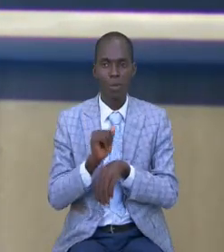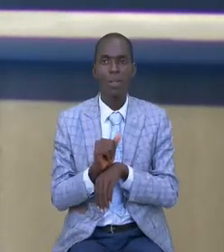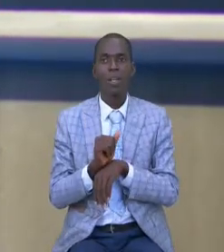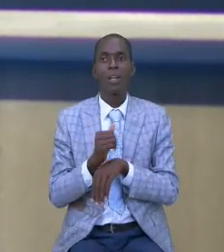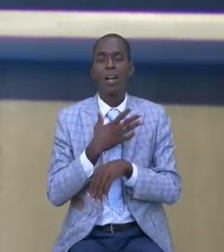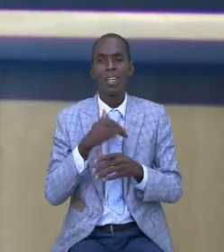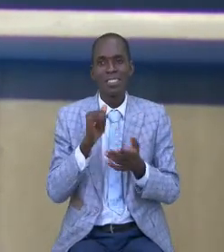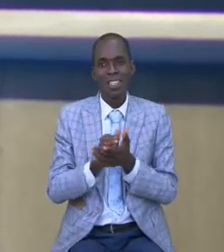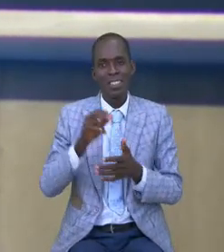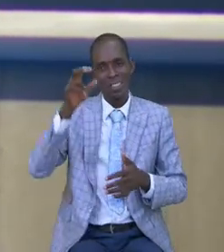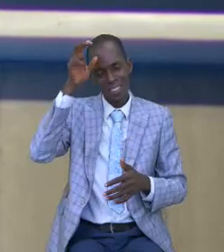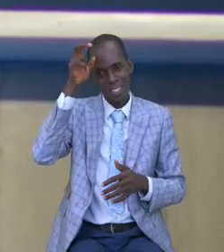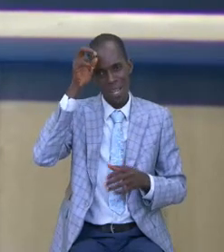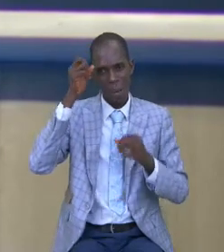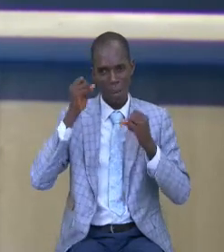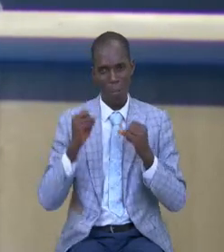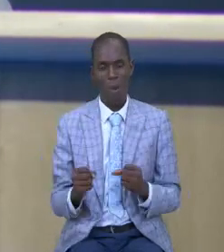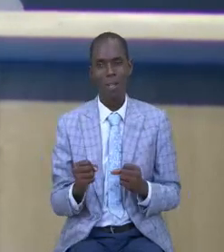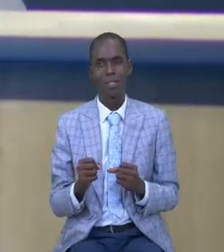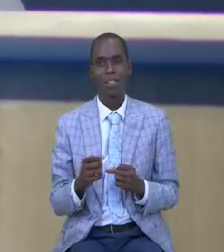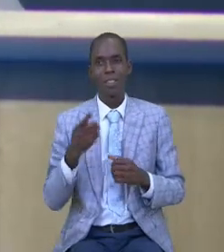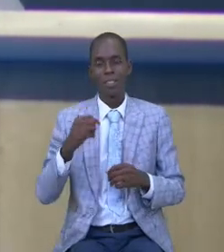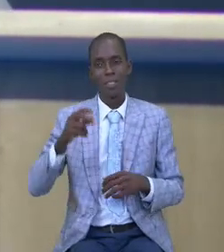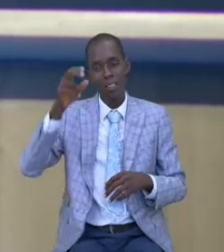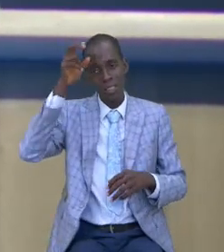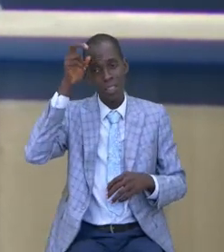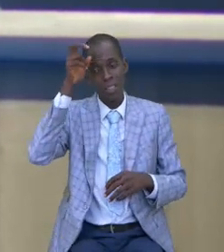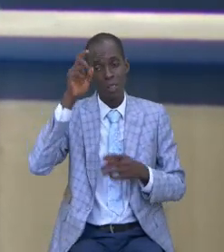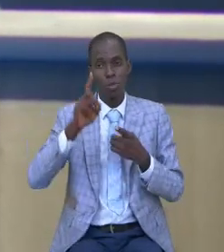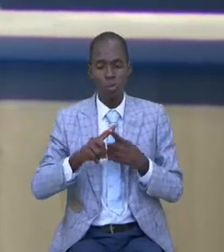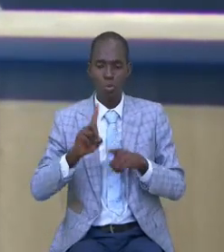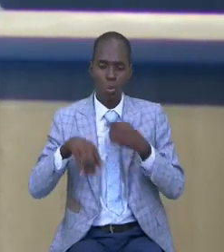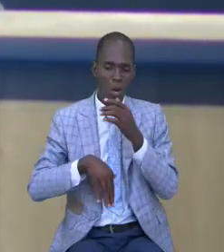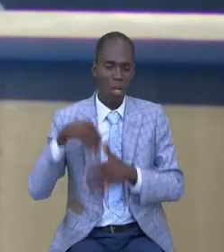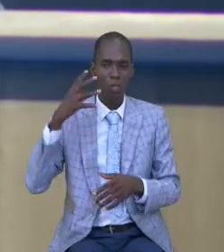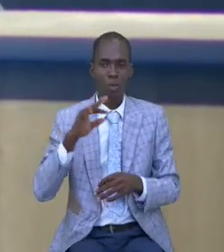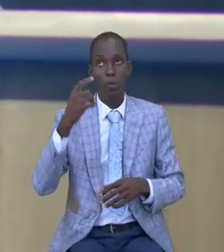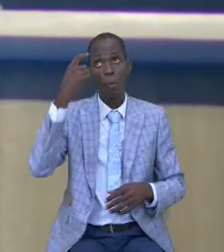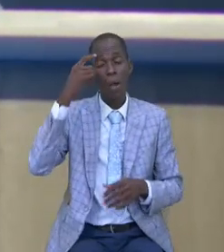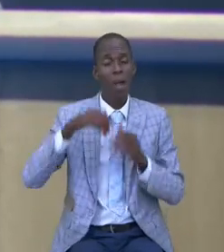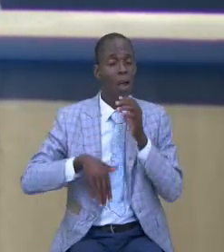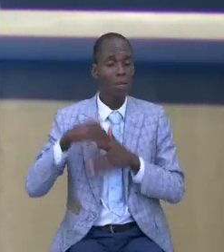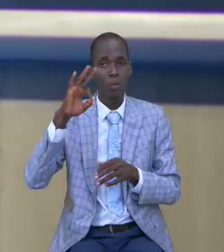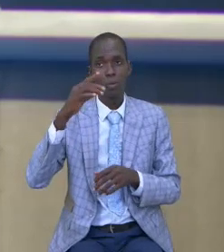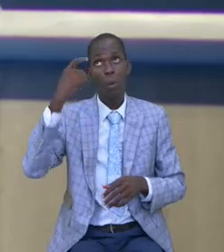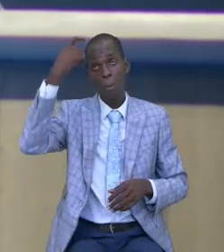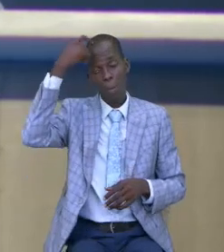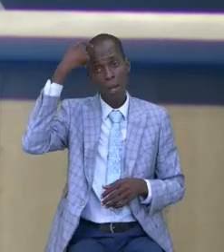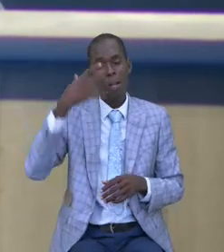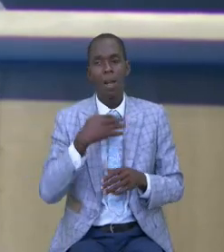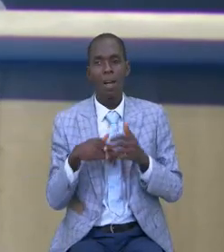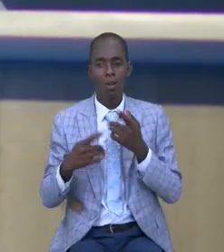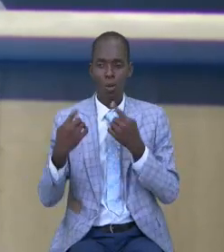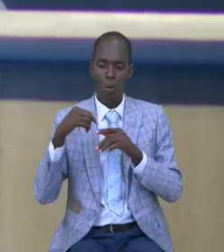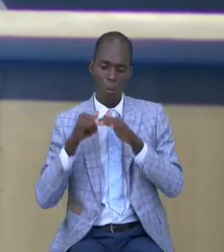demonic power, that demon to get out of your mind, out of your brain, and come under